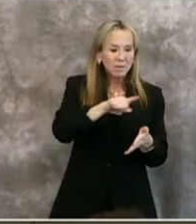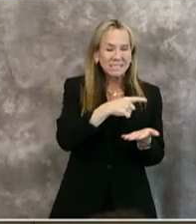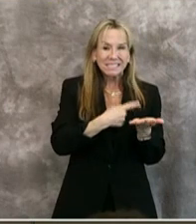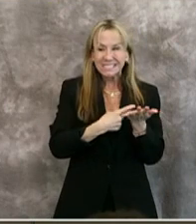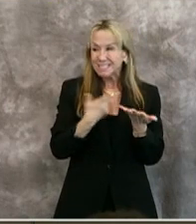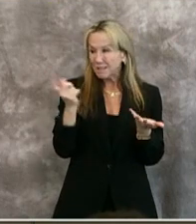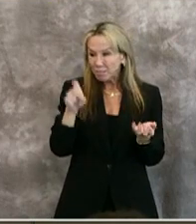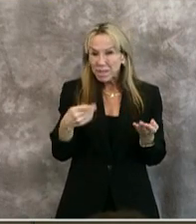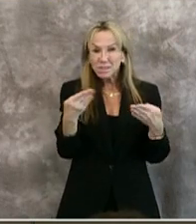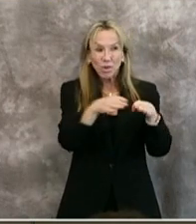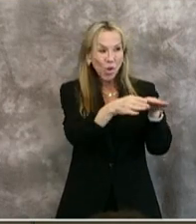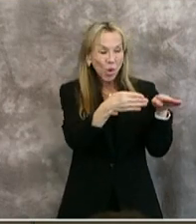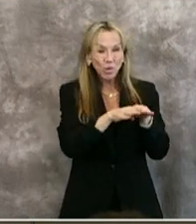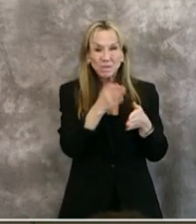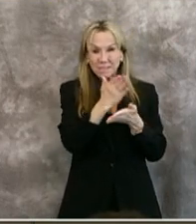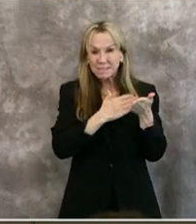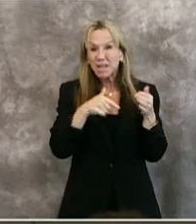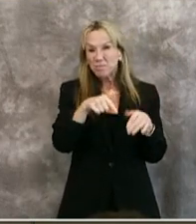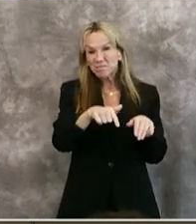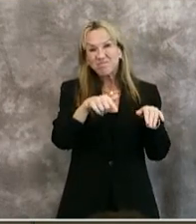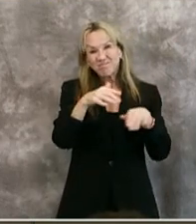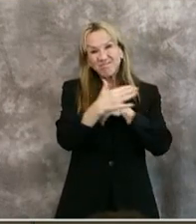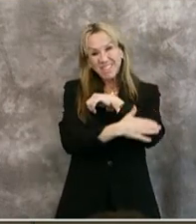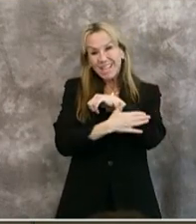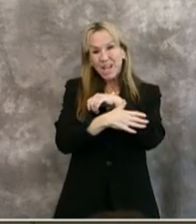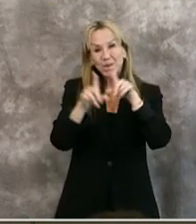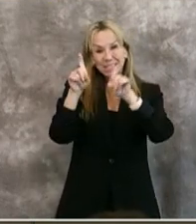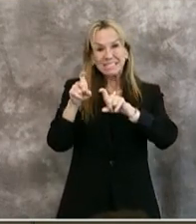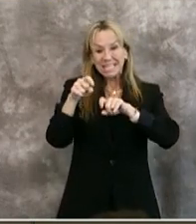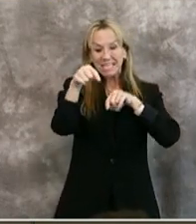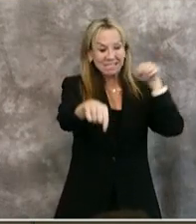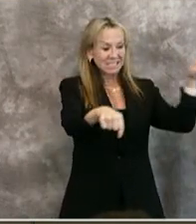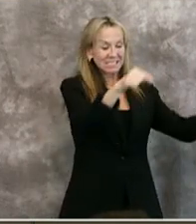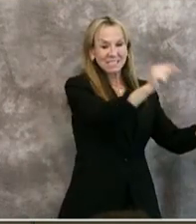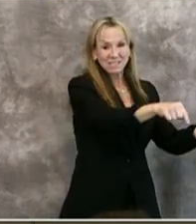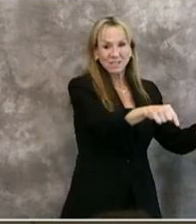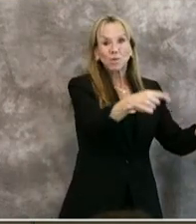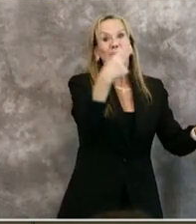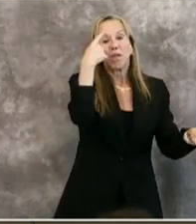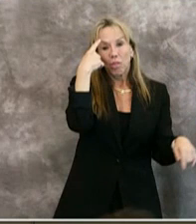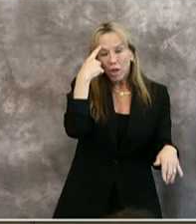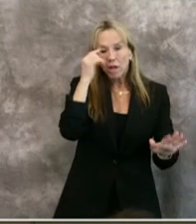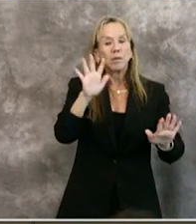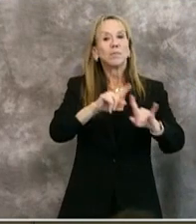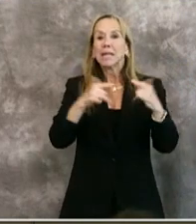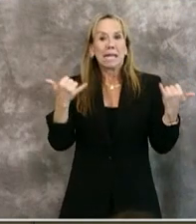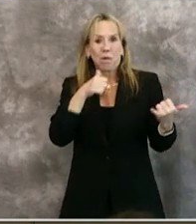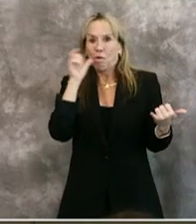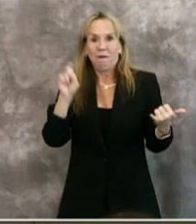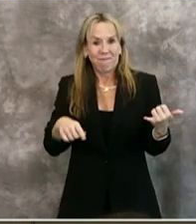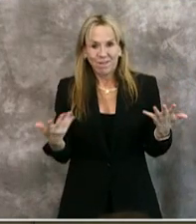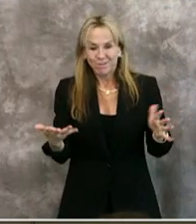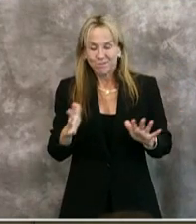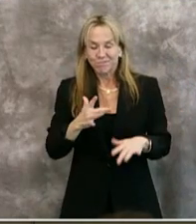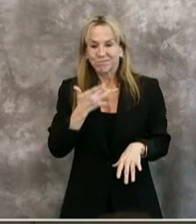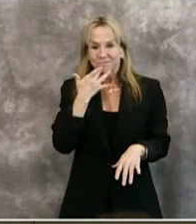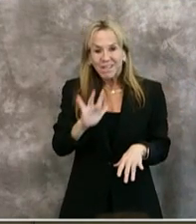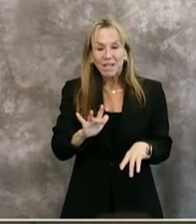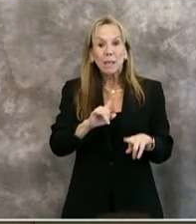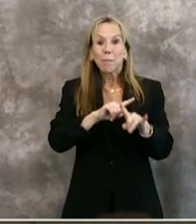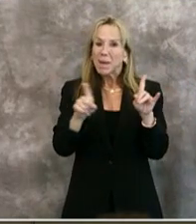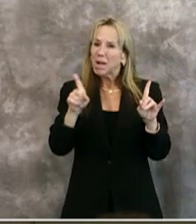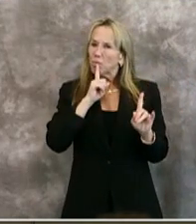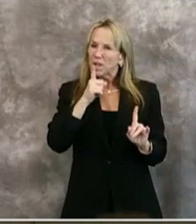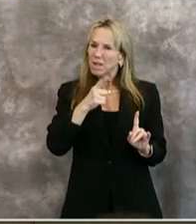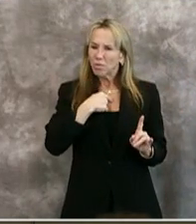county testing sites, locations. Well, that's not going to happen now. But the constraints we're feeling were not just uniquely